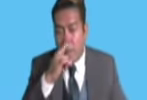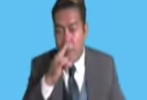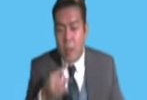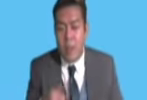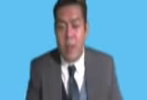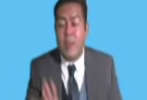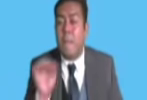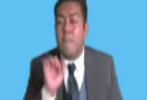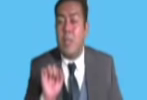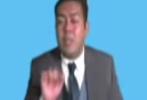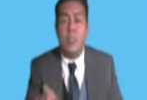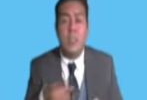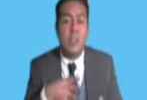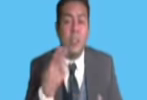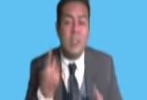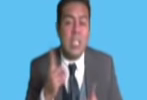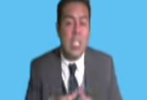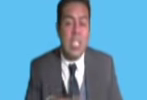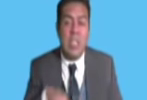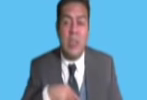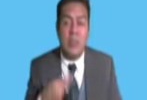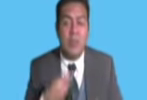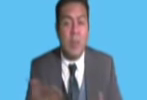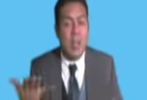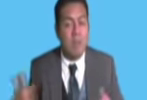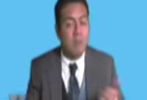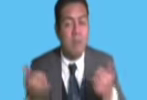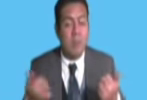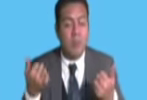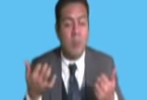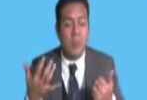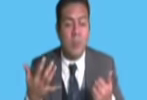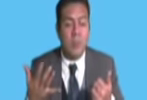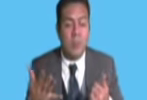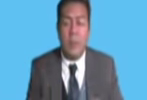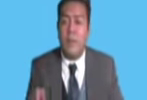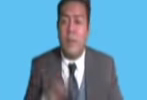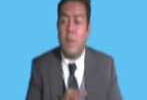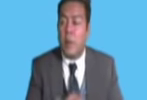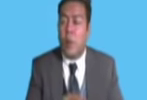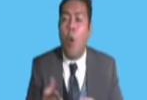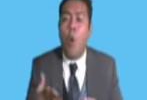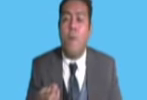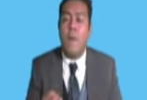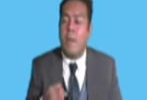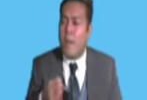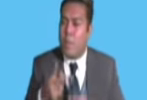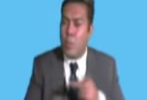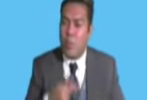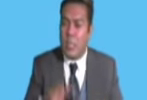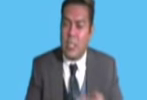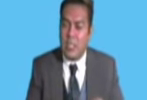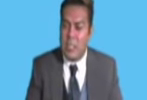The bus e-ticketing system has brought about, in many instances, of fare being overcharged, and the processes